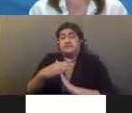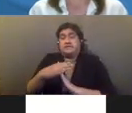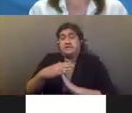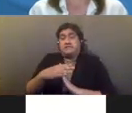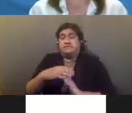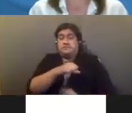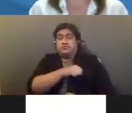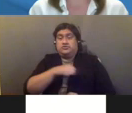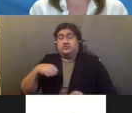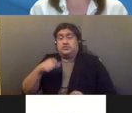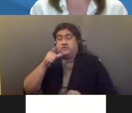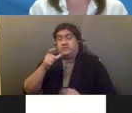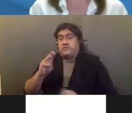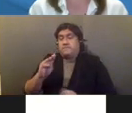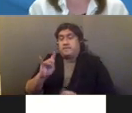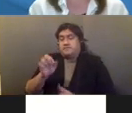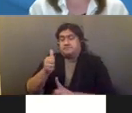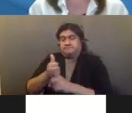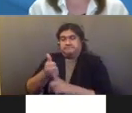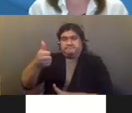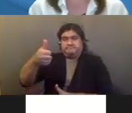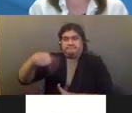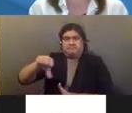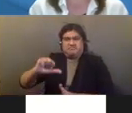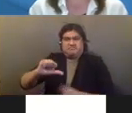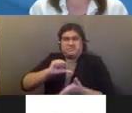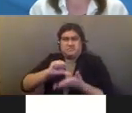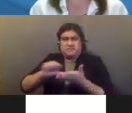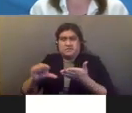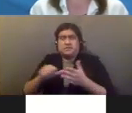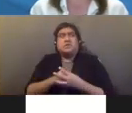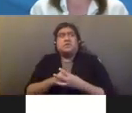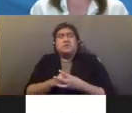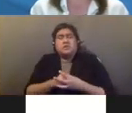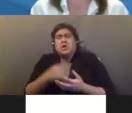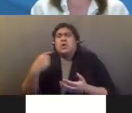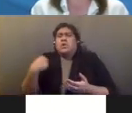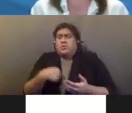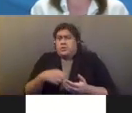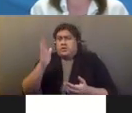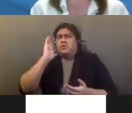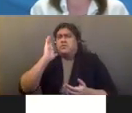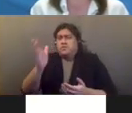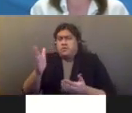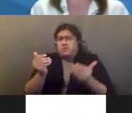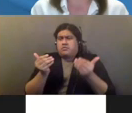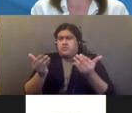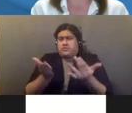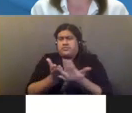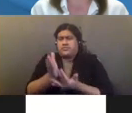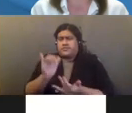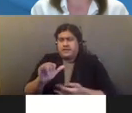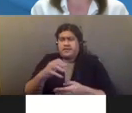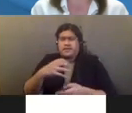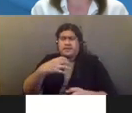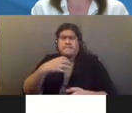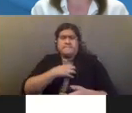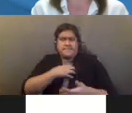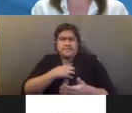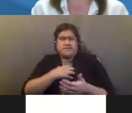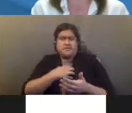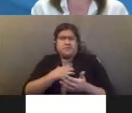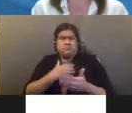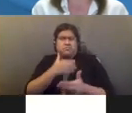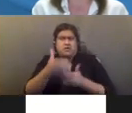denied? Yeah, so we will absolutely go through the appeals process, and we can also do